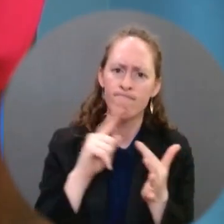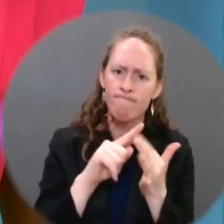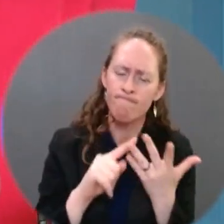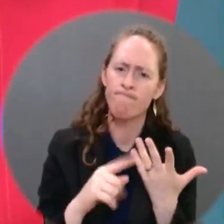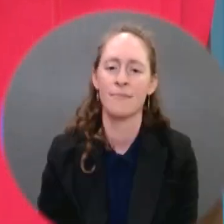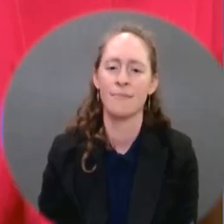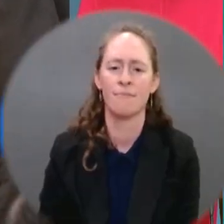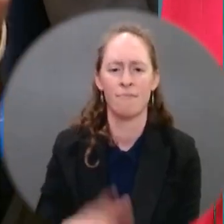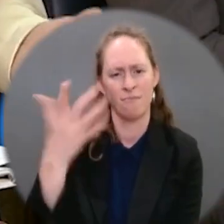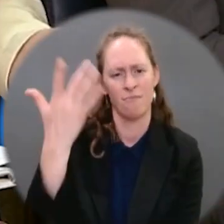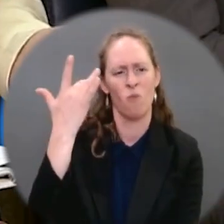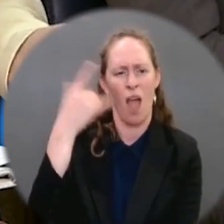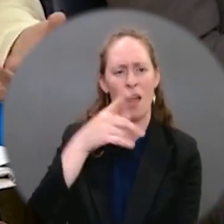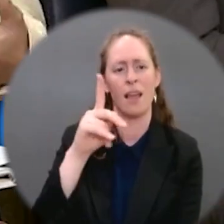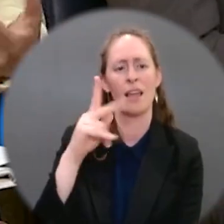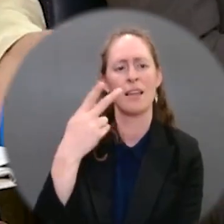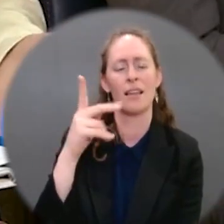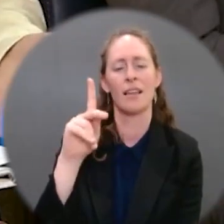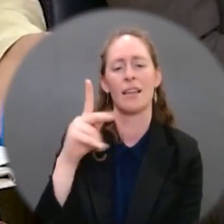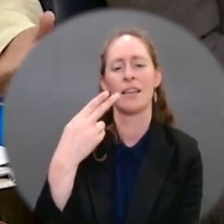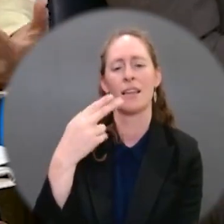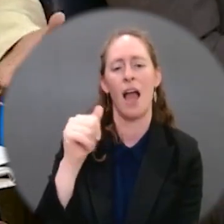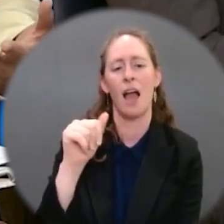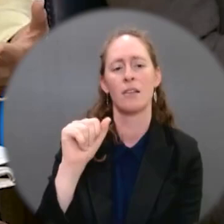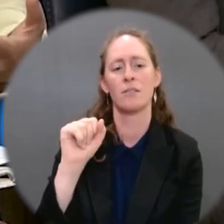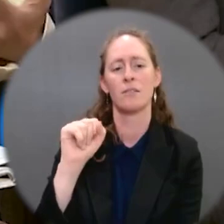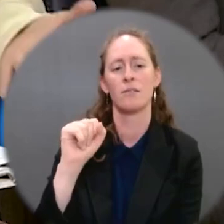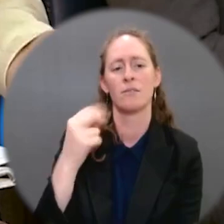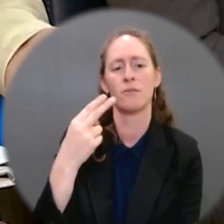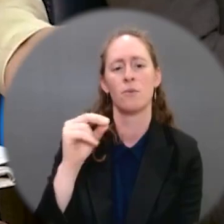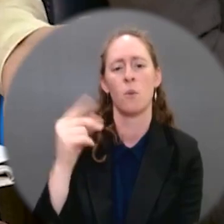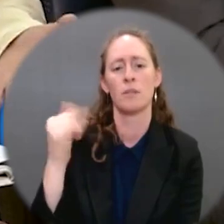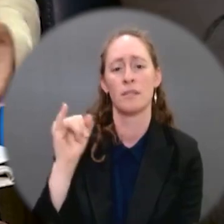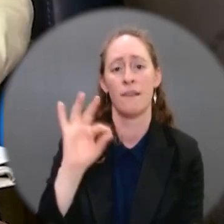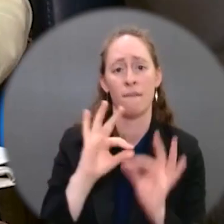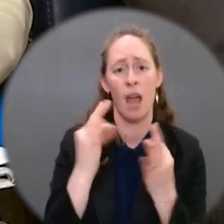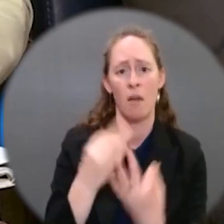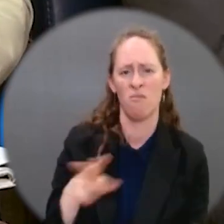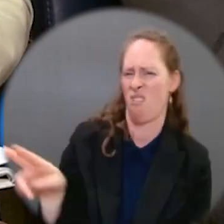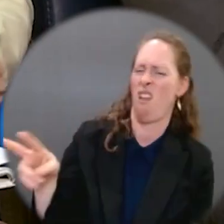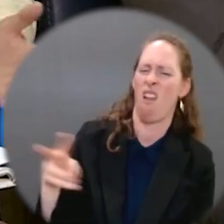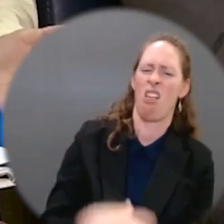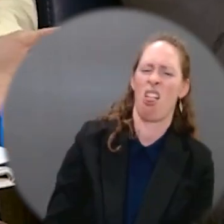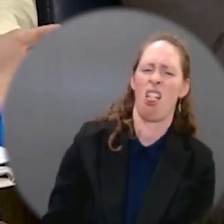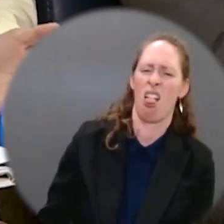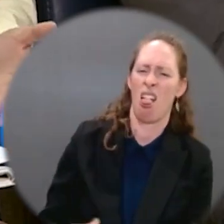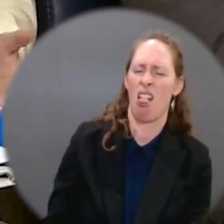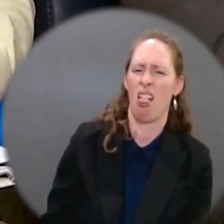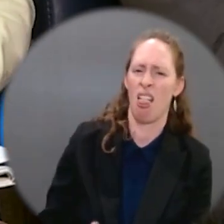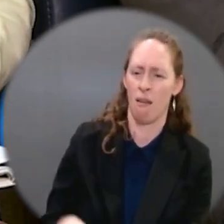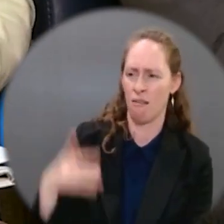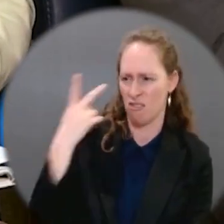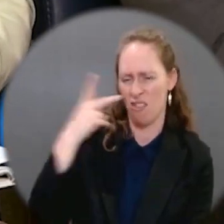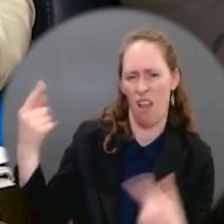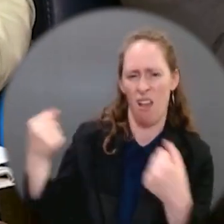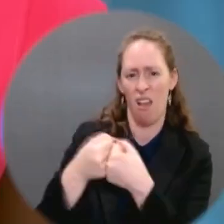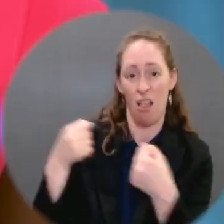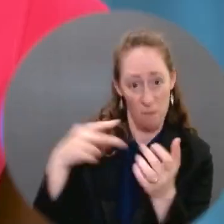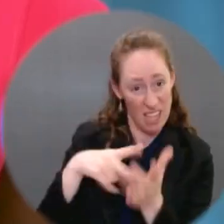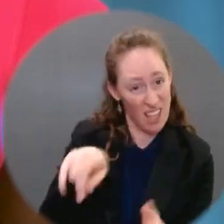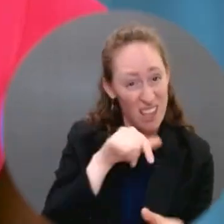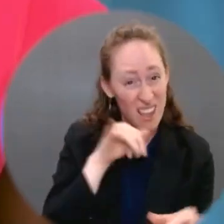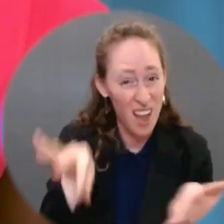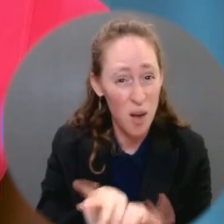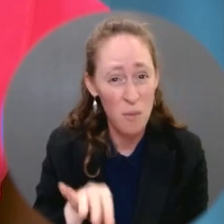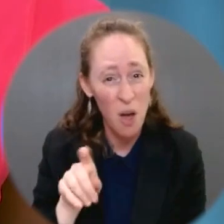the deliverables? Family or colleagues, that fist bump and that meeting with MBS mattered a lot, right? Well, I'll say this.